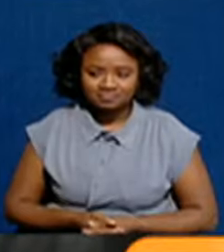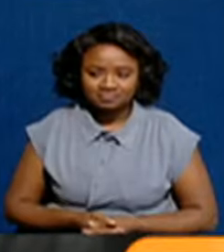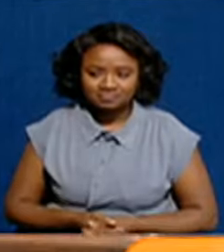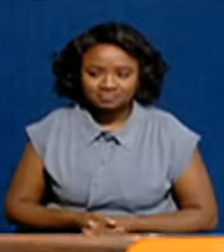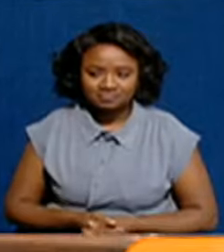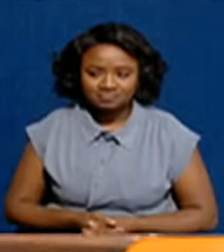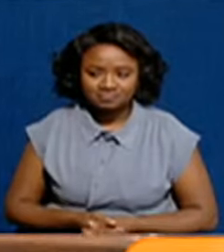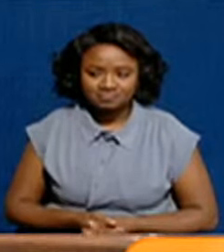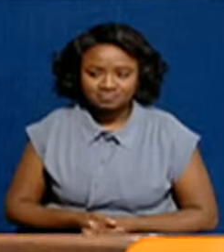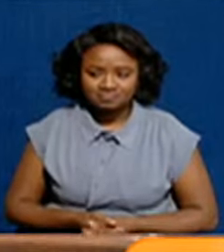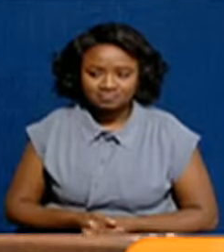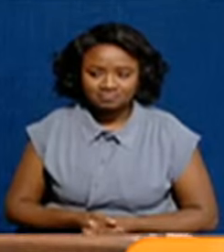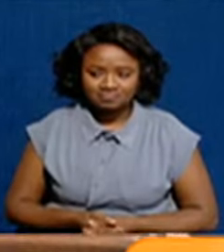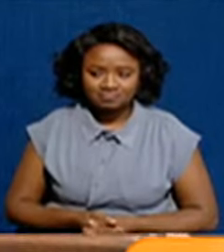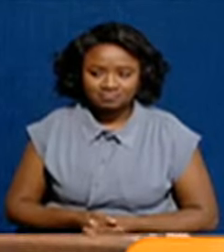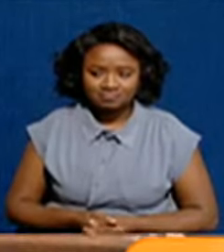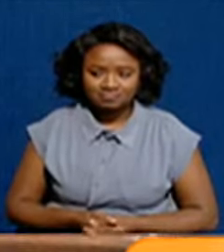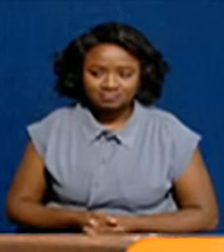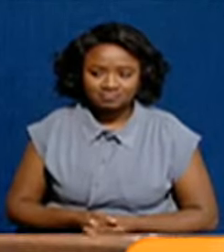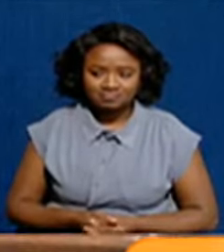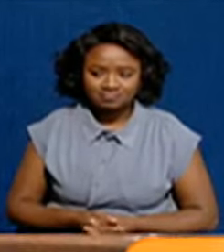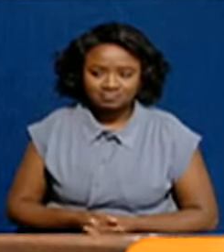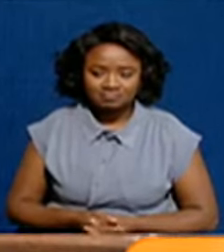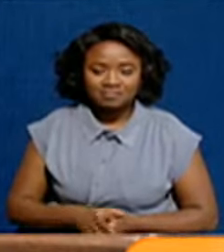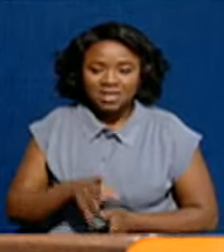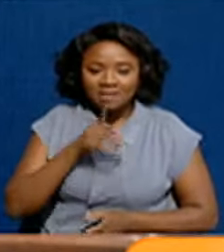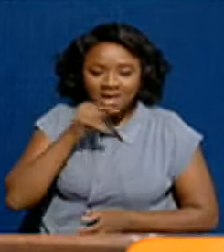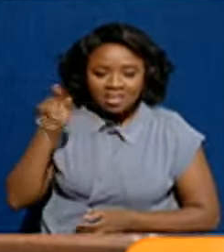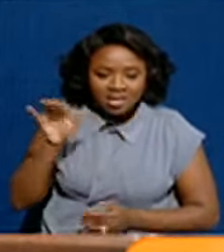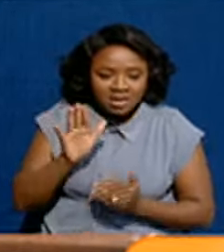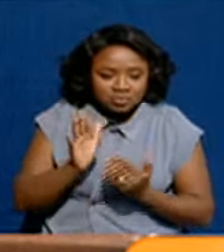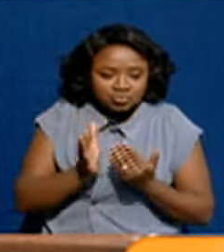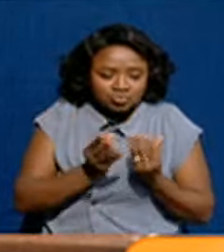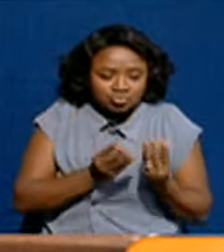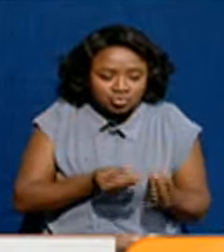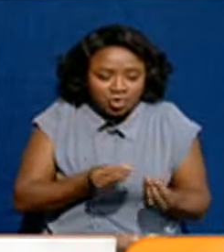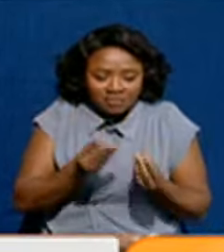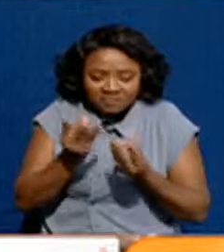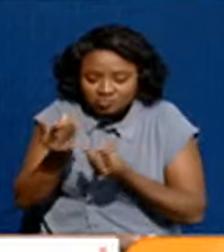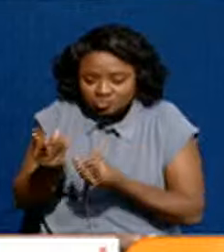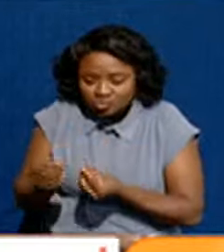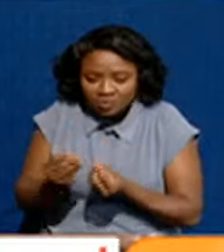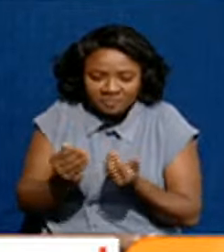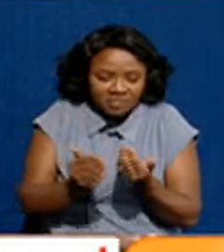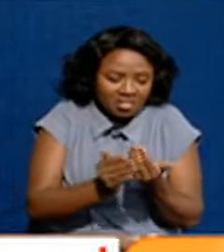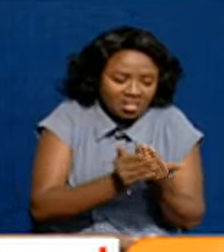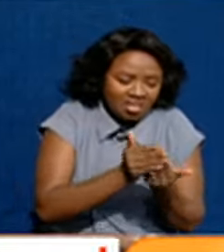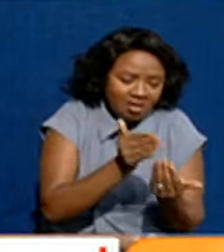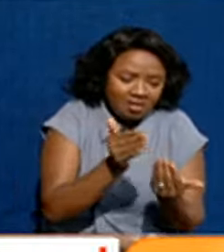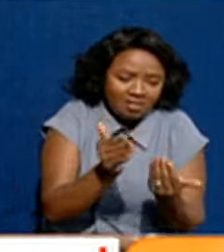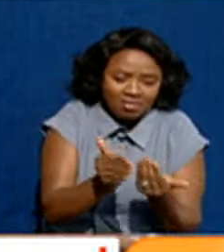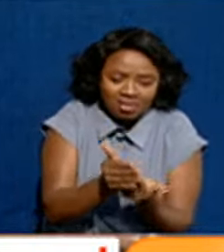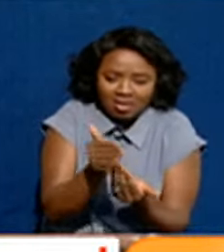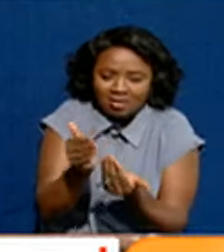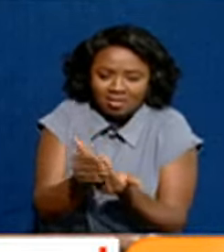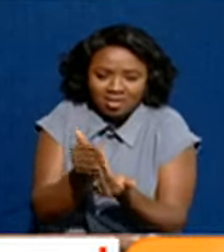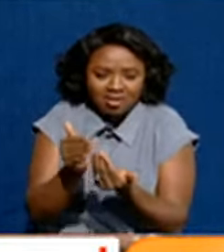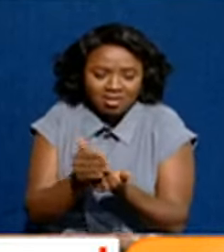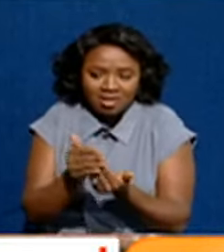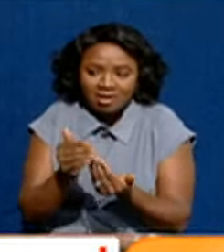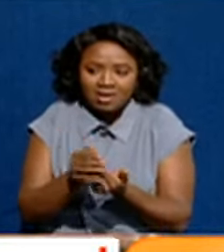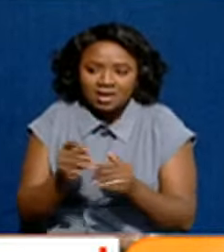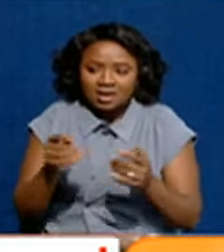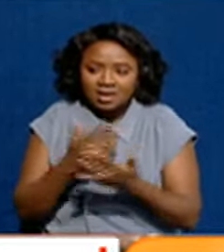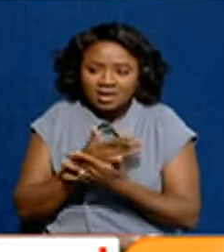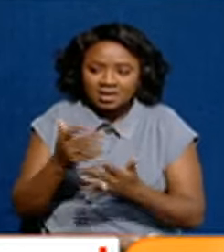me. Michael is that gentle nature, is a child that any mom would wish